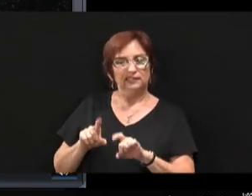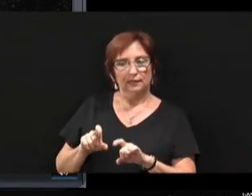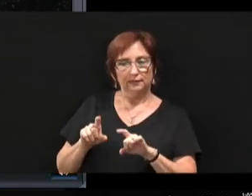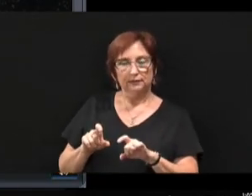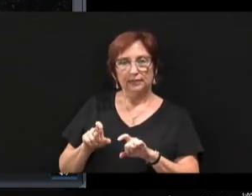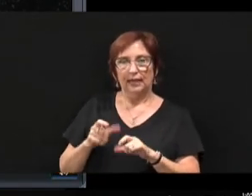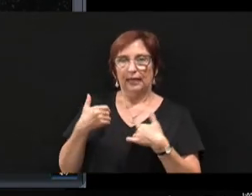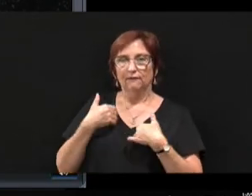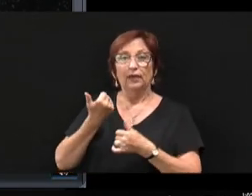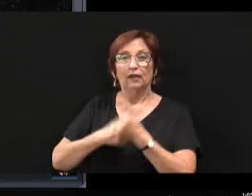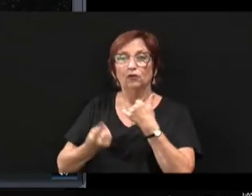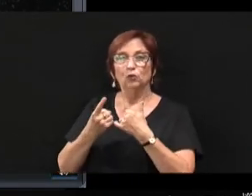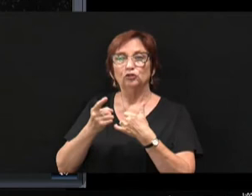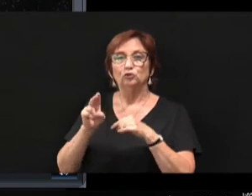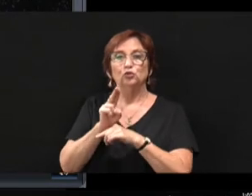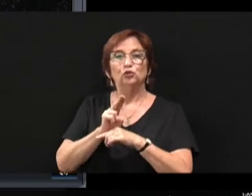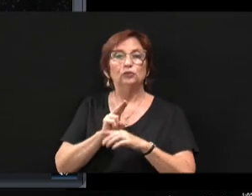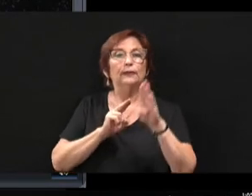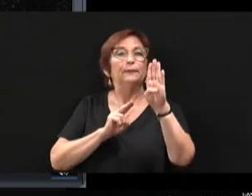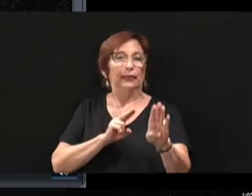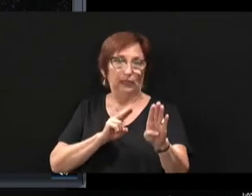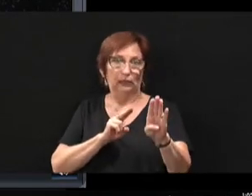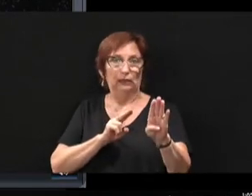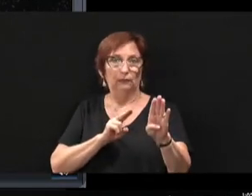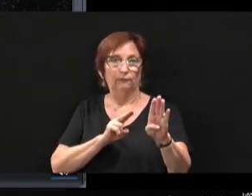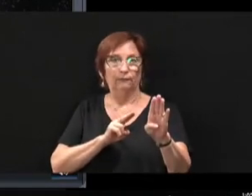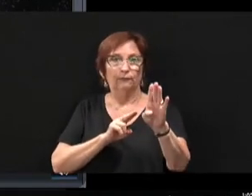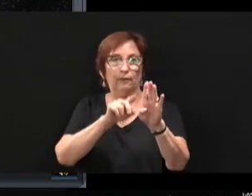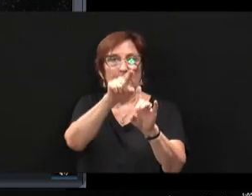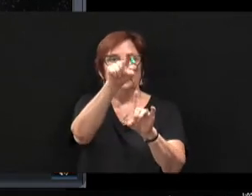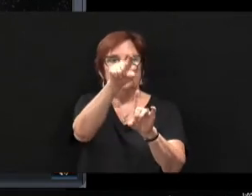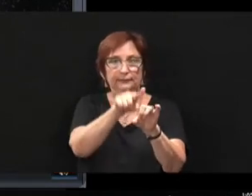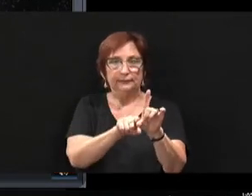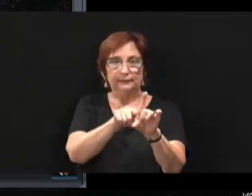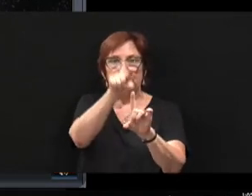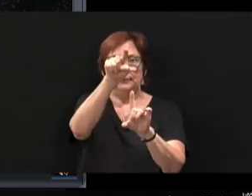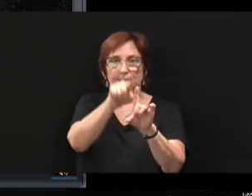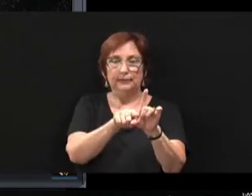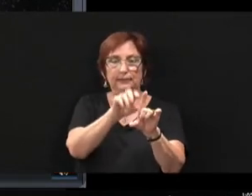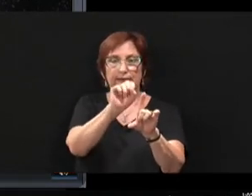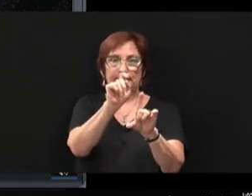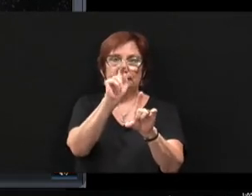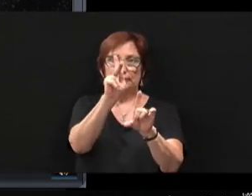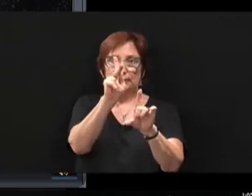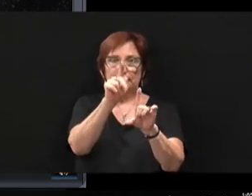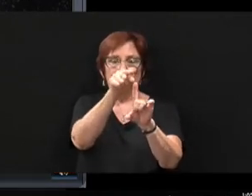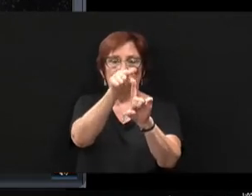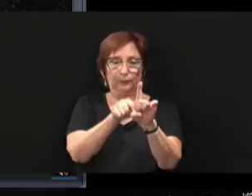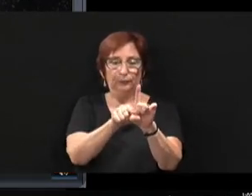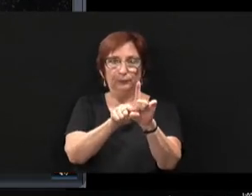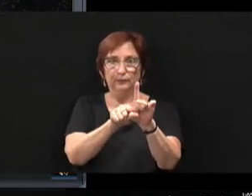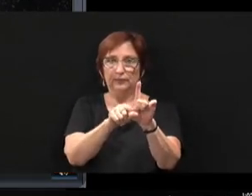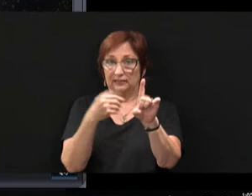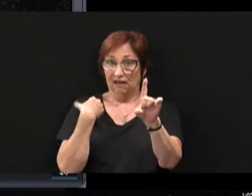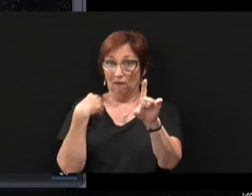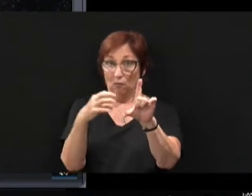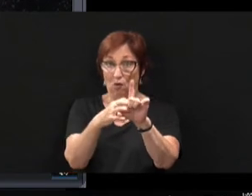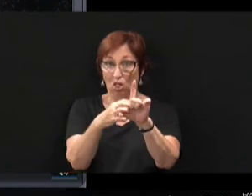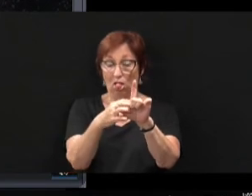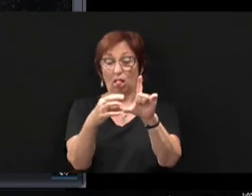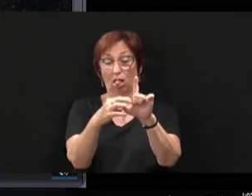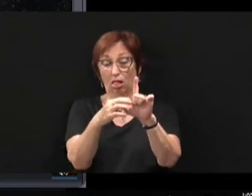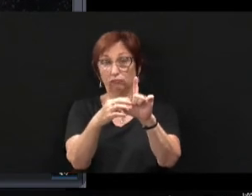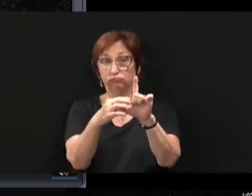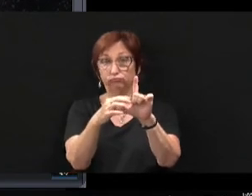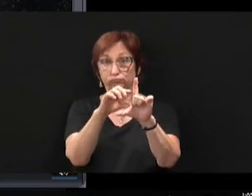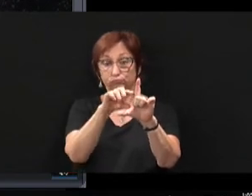the B and see if it doesn't go a lot smoother, because it's just, there always seems to be that question mark, and it shouldn't be that